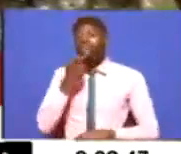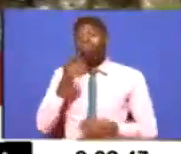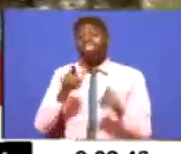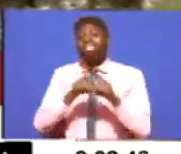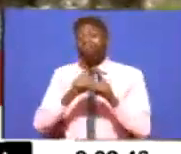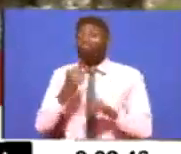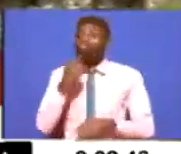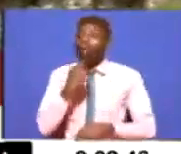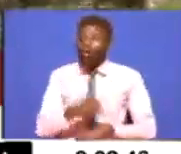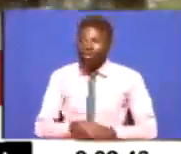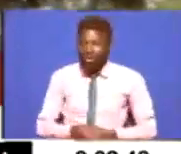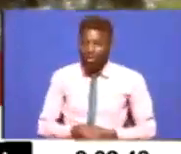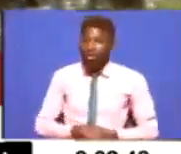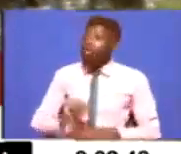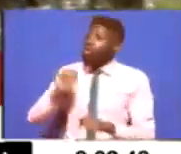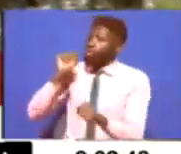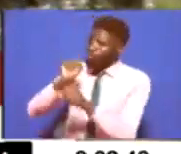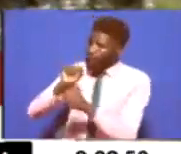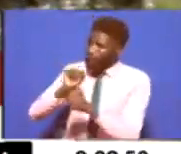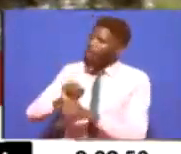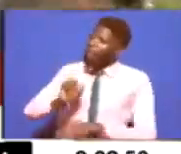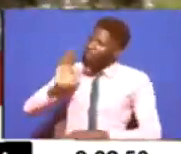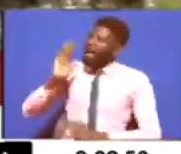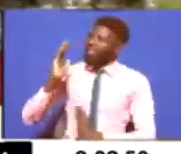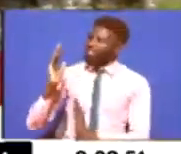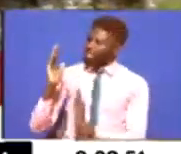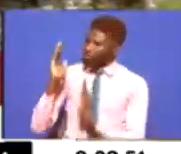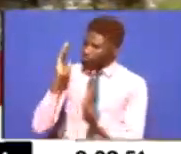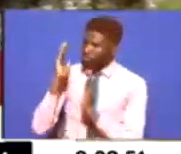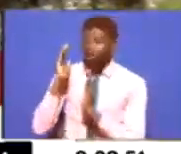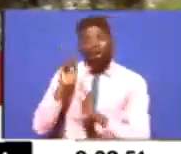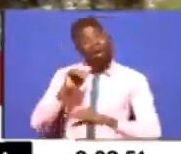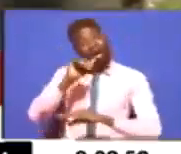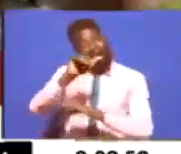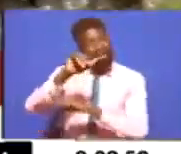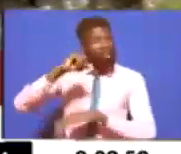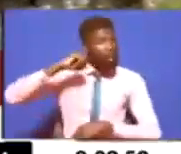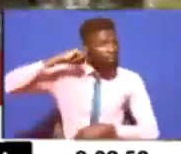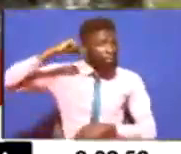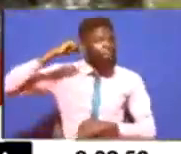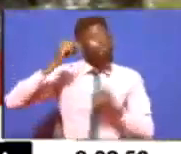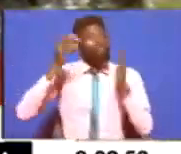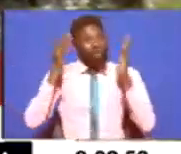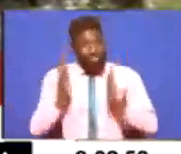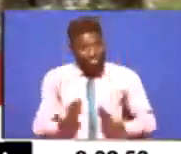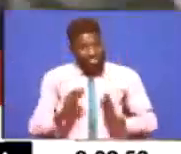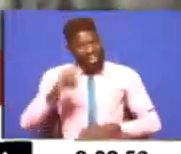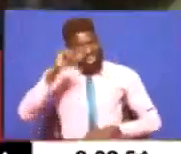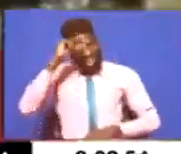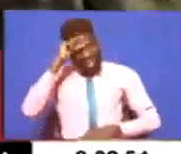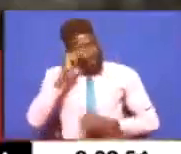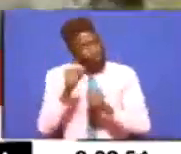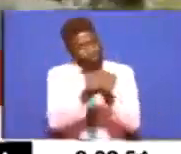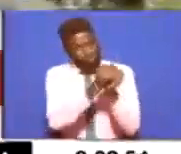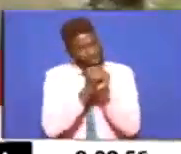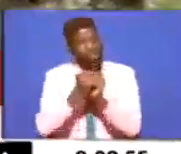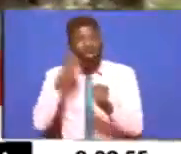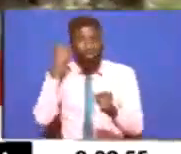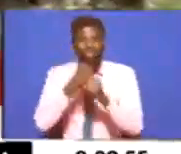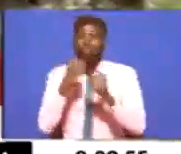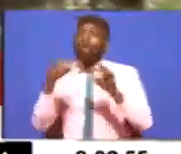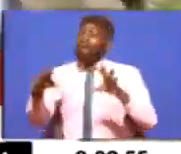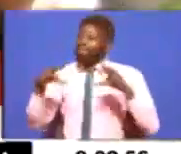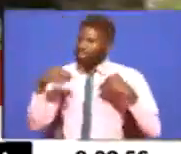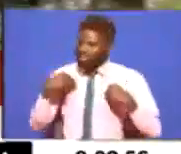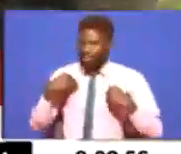niambia viongozi wanasiasa washirikiane na serikali na wakubaliane serikali ifanye